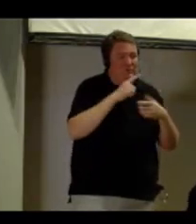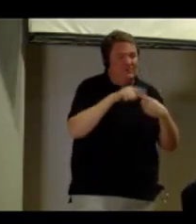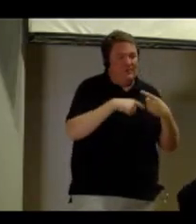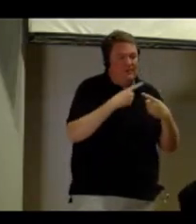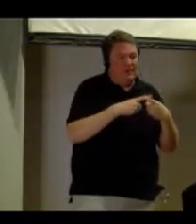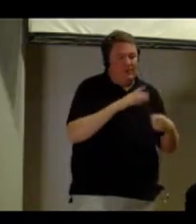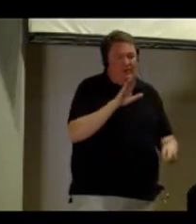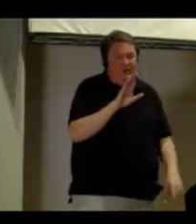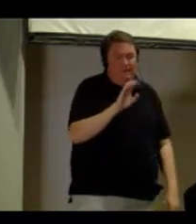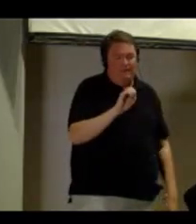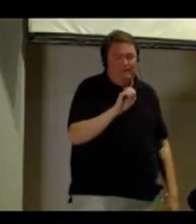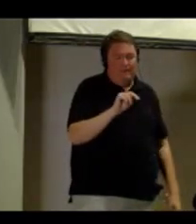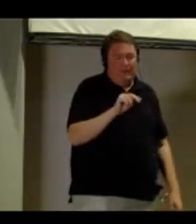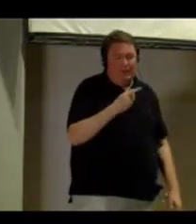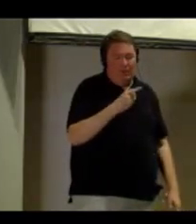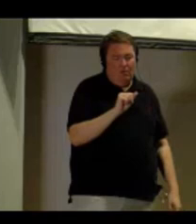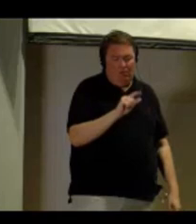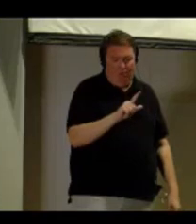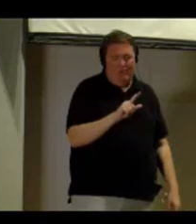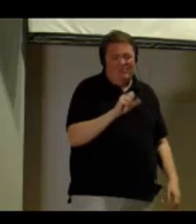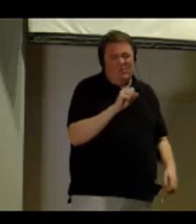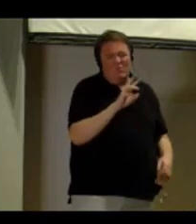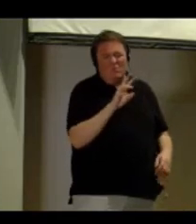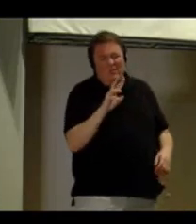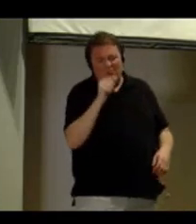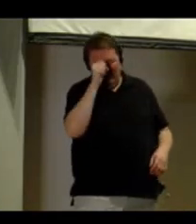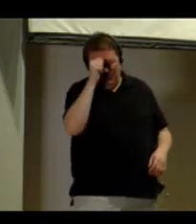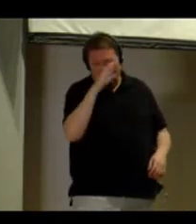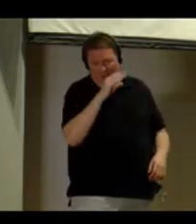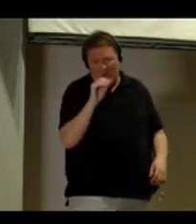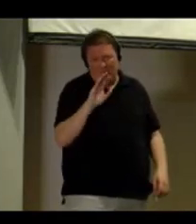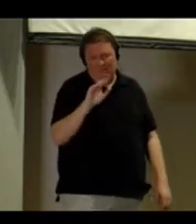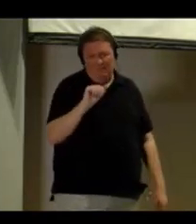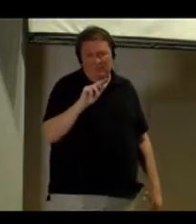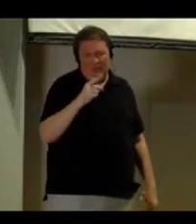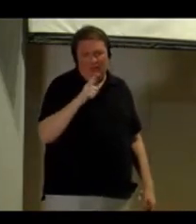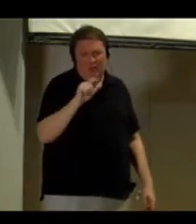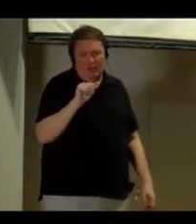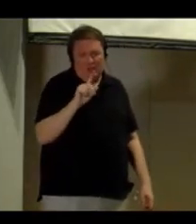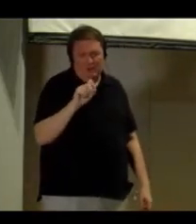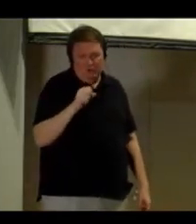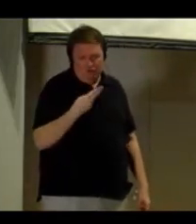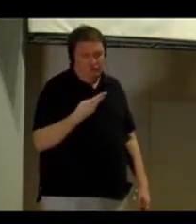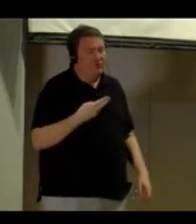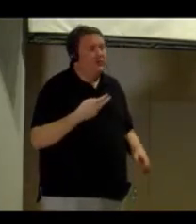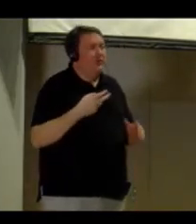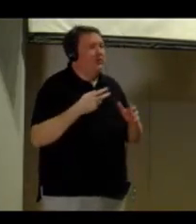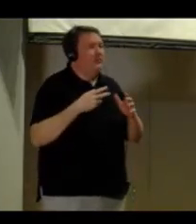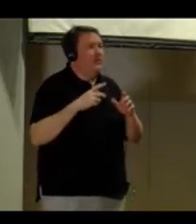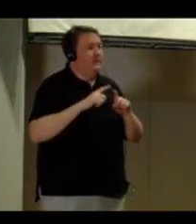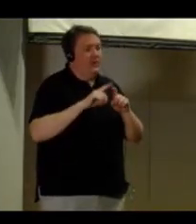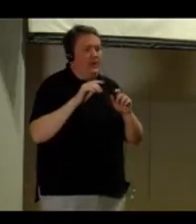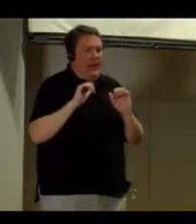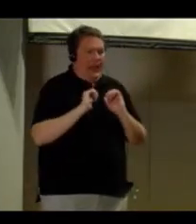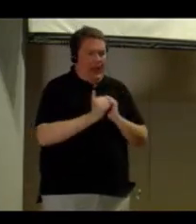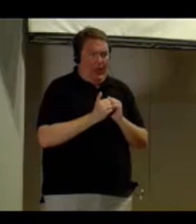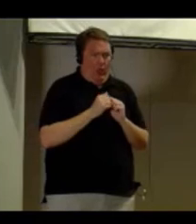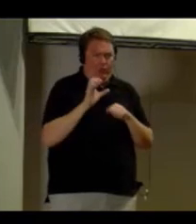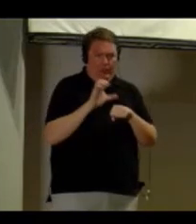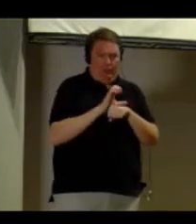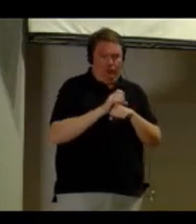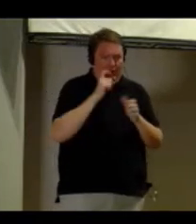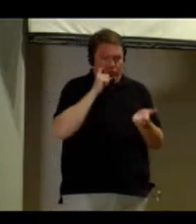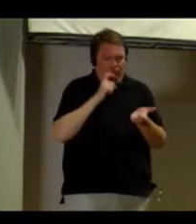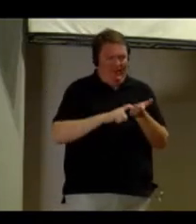Bangladesh, but also to use that to then improve tools like optical character recognition for those languages, to improve